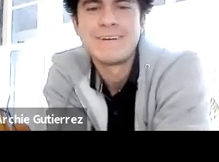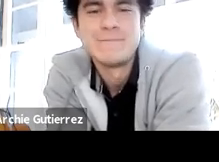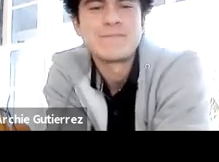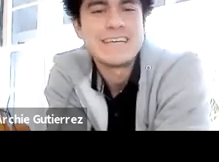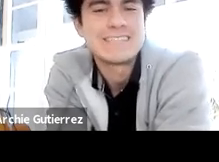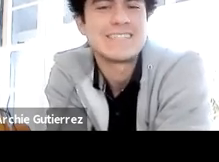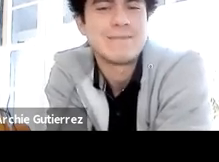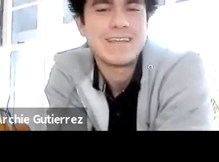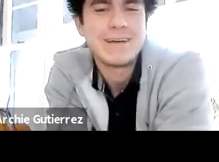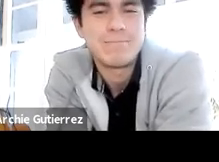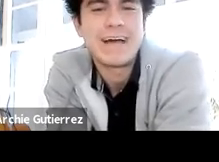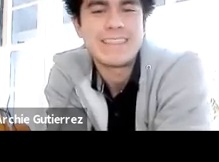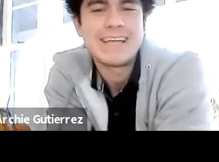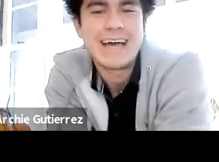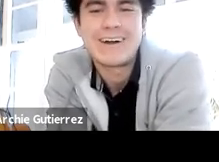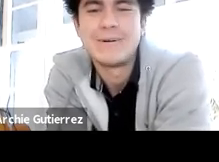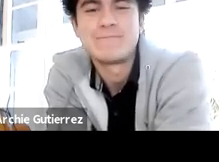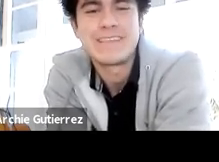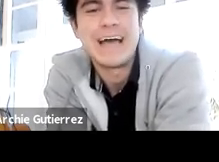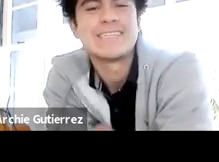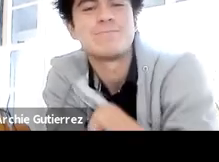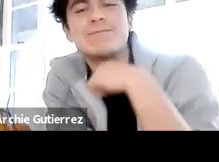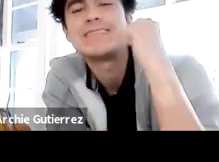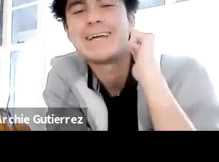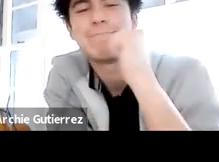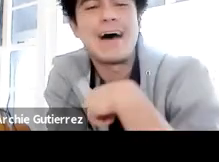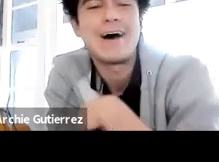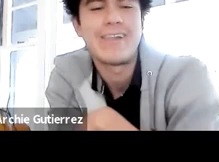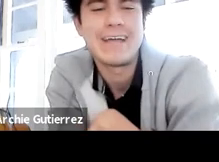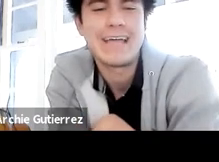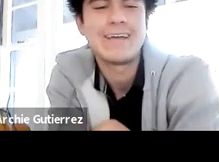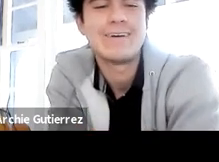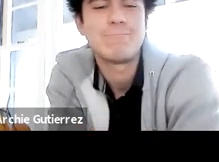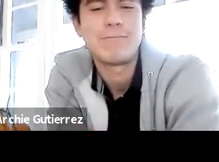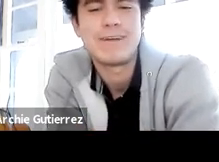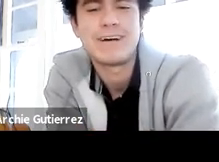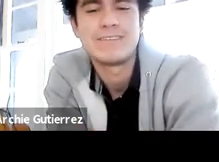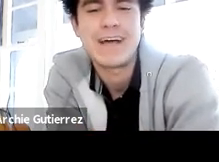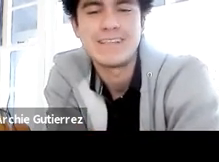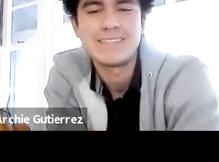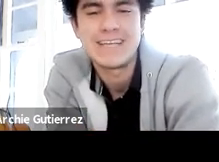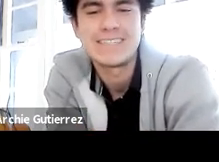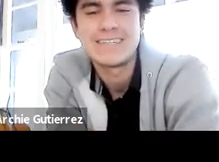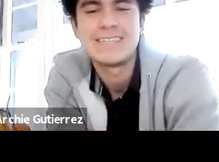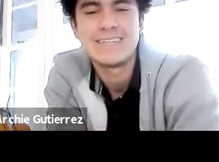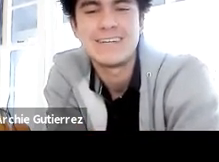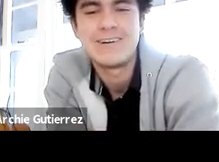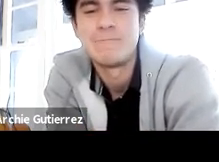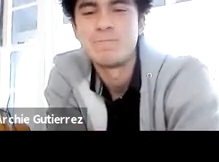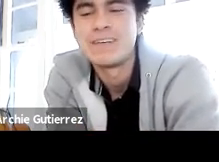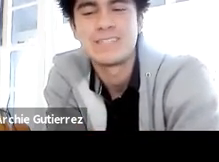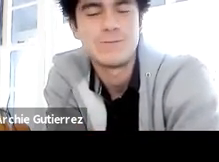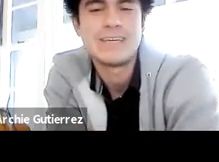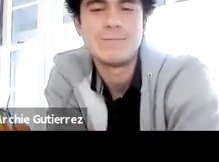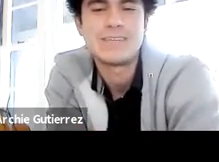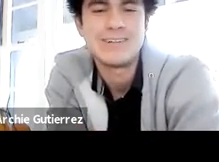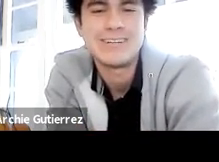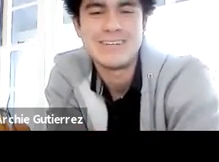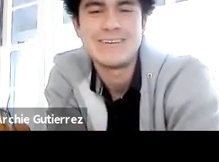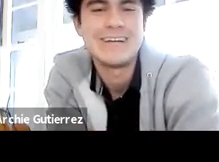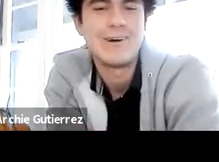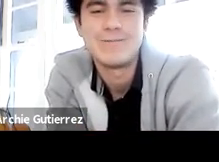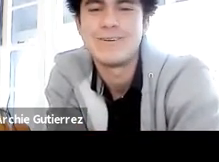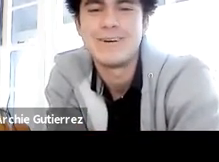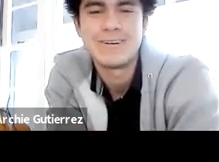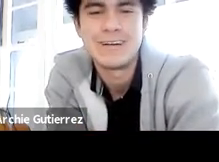you off. It's the same thing. I think, I don't know. It just makes me think about how like it could probably cause violence in that sense, you know, someone keeps